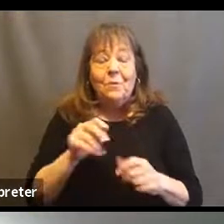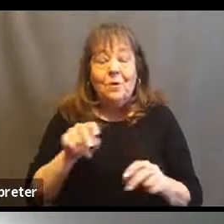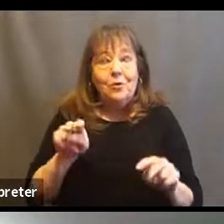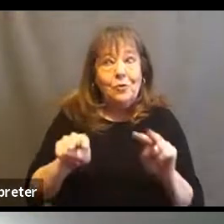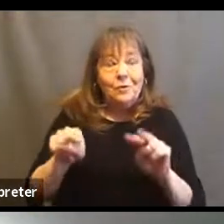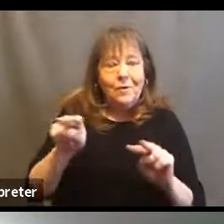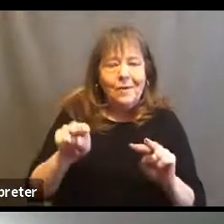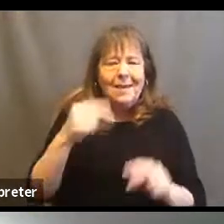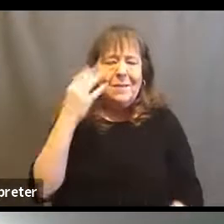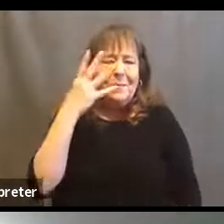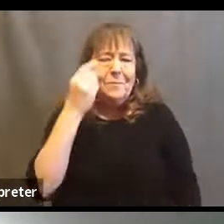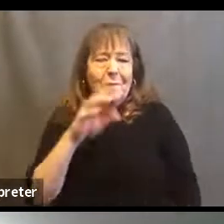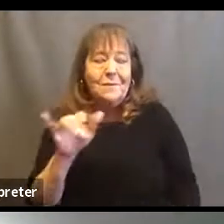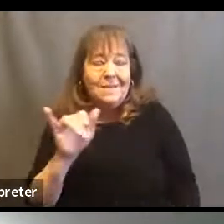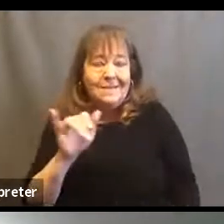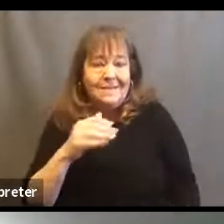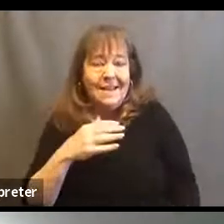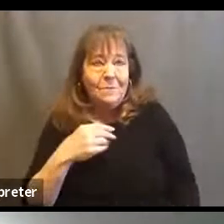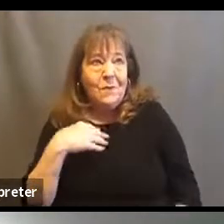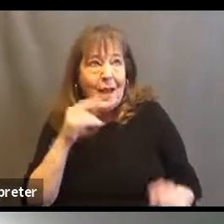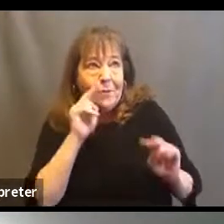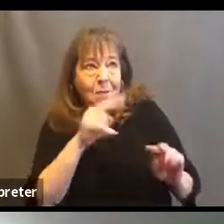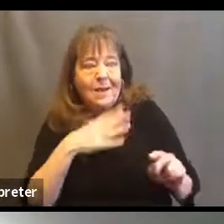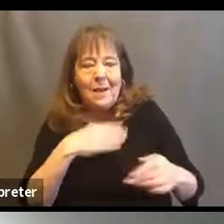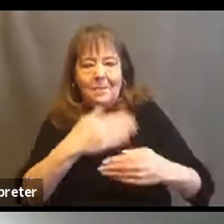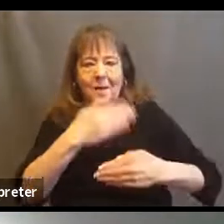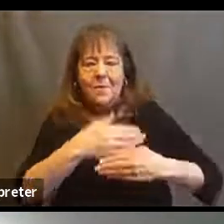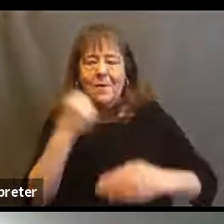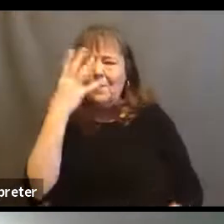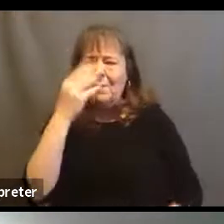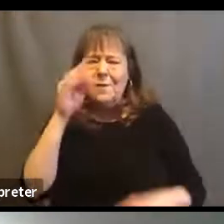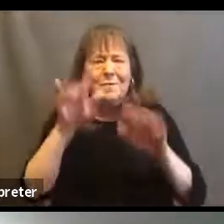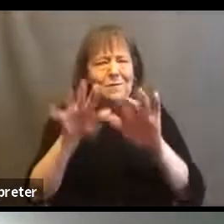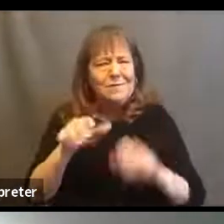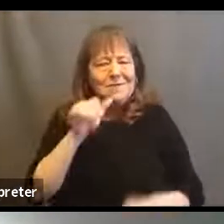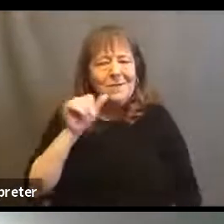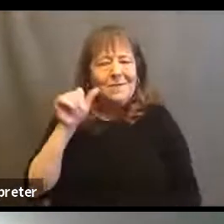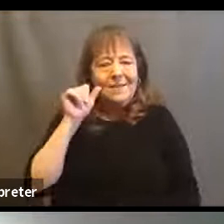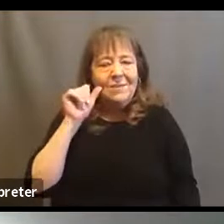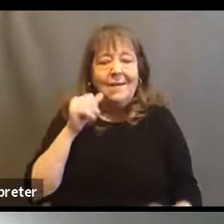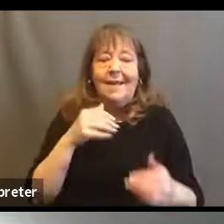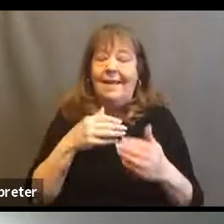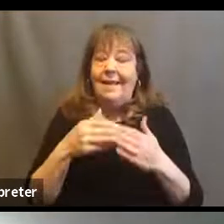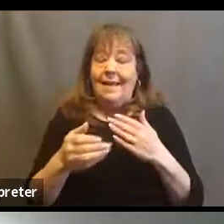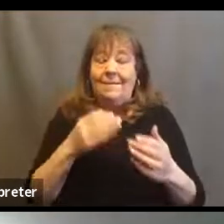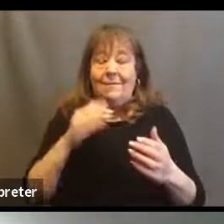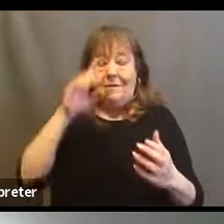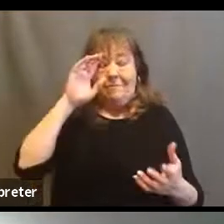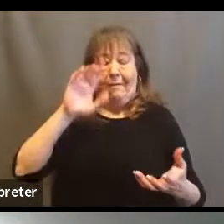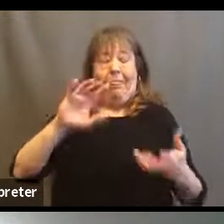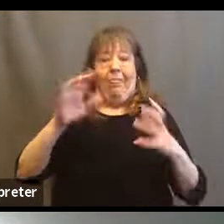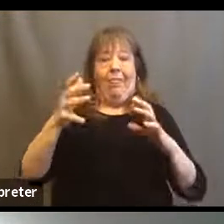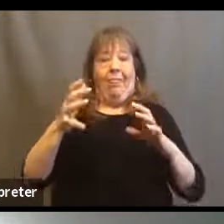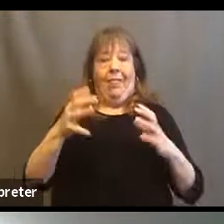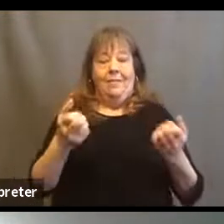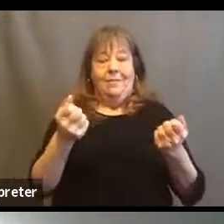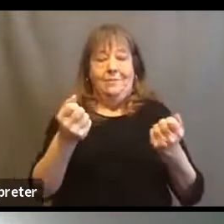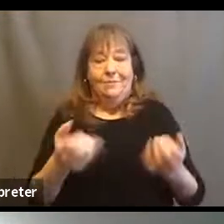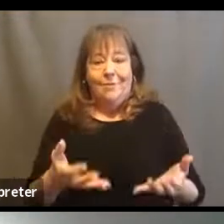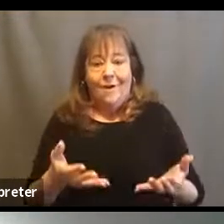as beautiful as it does out mine. Beautiful snowstorm yesterday, despite the chaos that it's created for some of